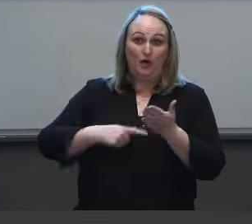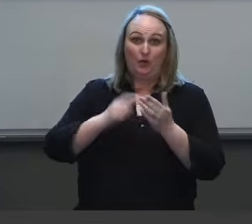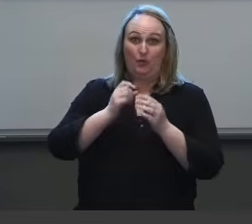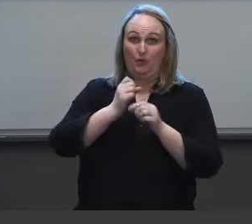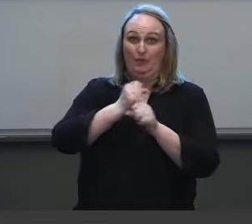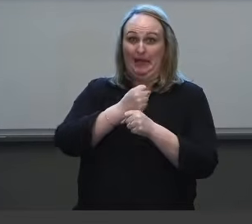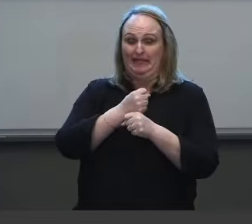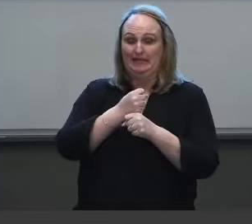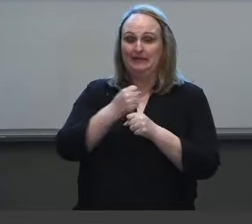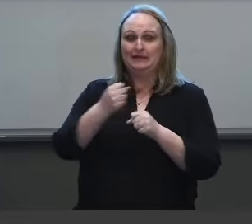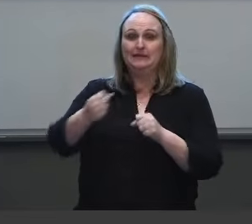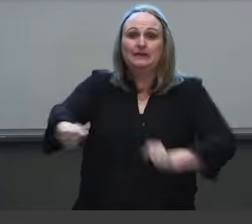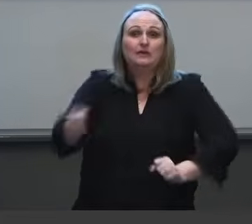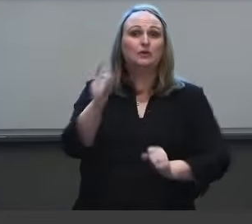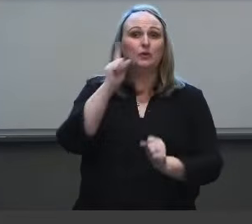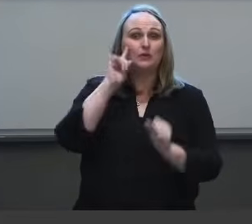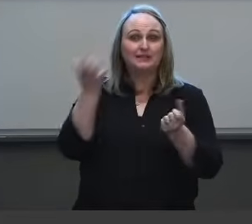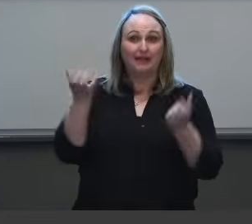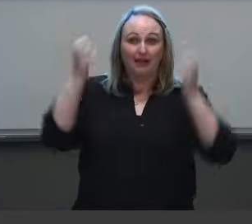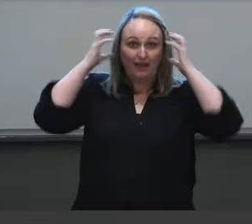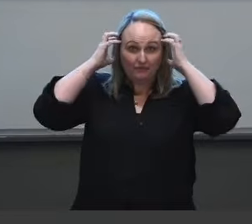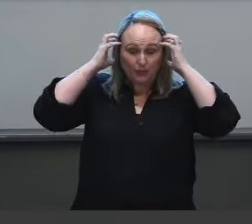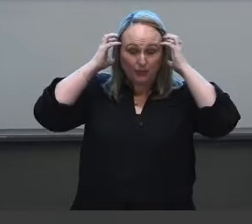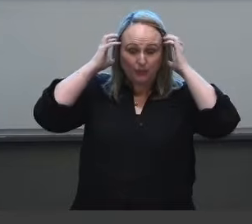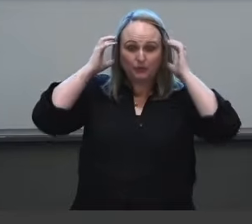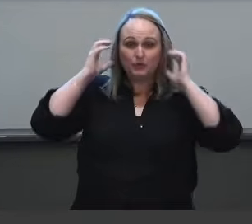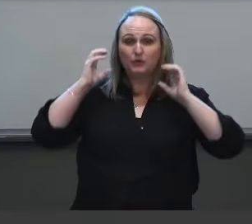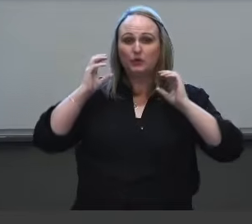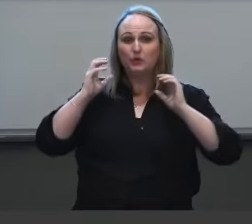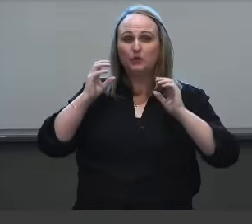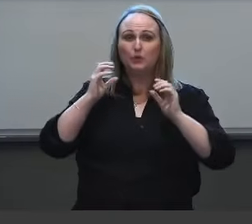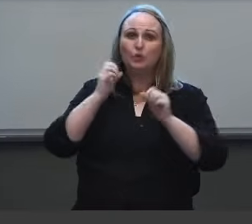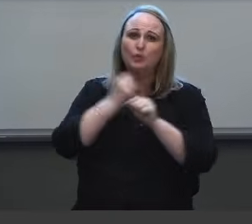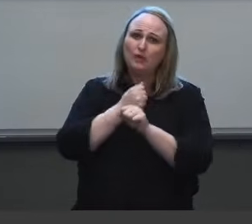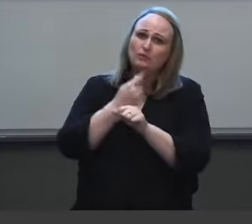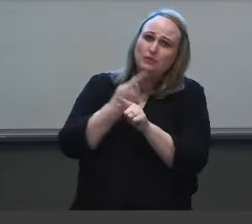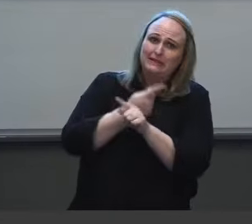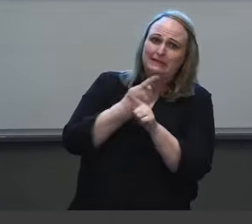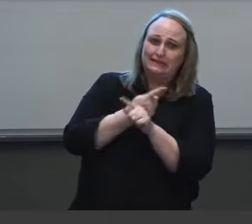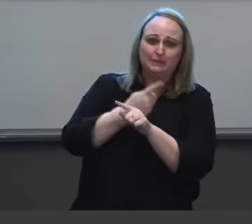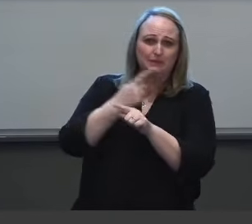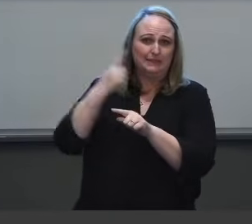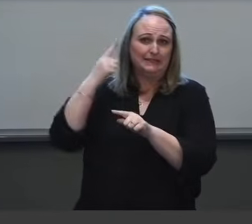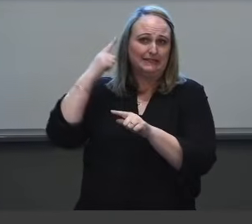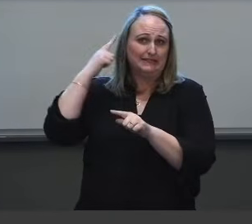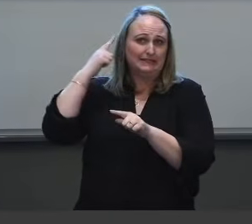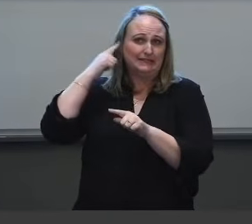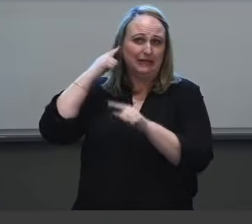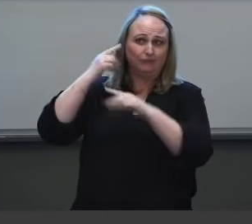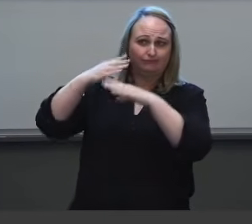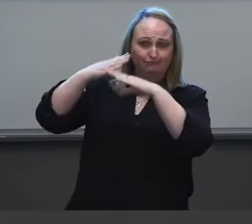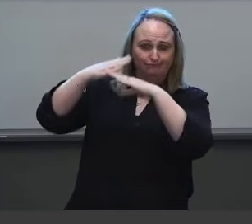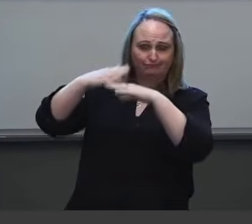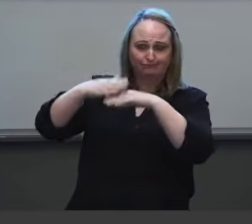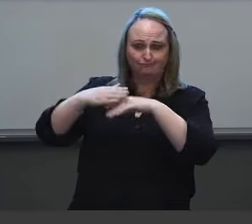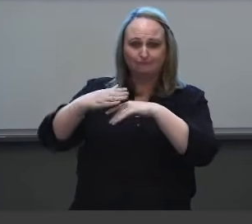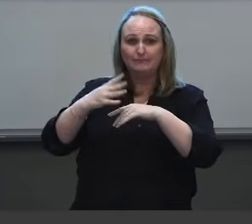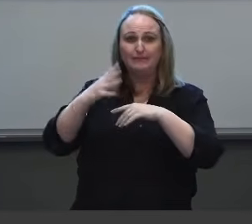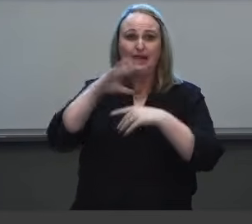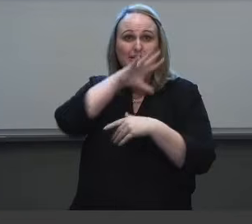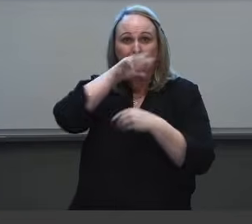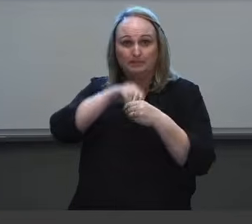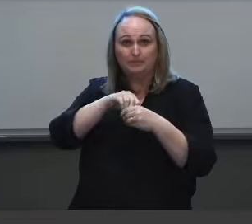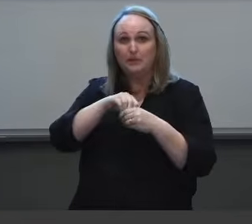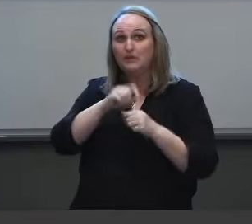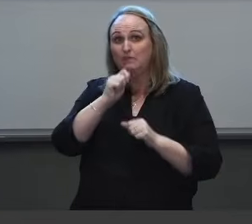a headphone with reasonable sound isolation. It has a built-in microphone